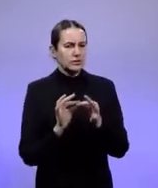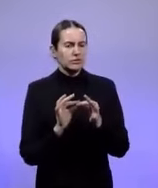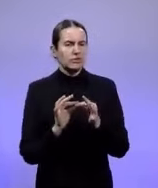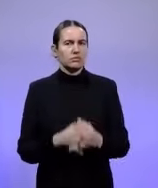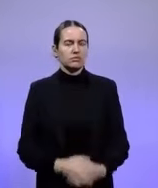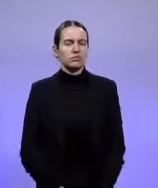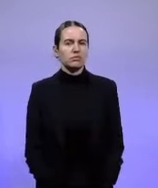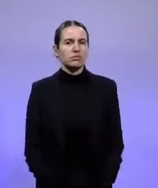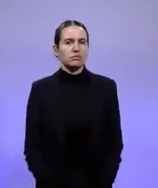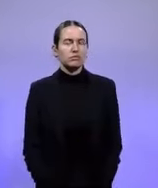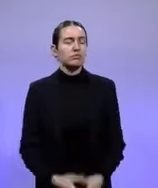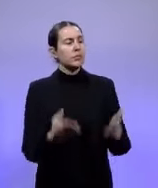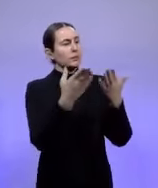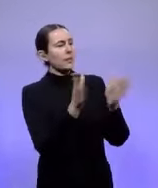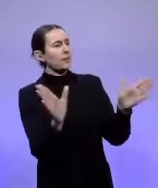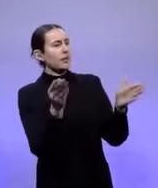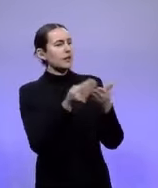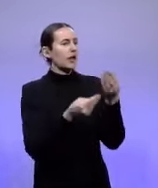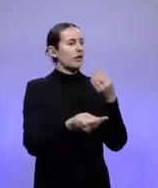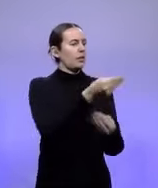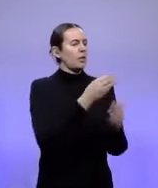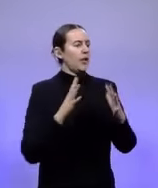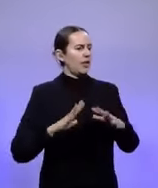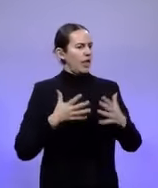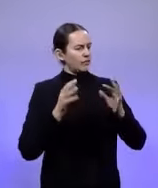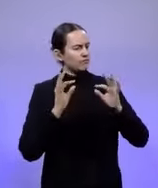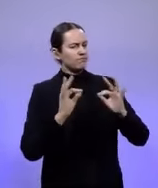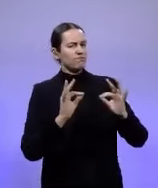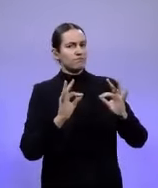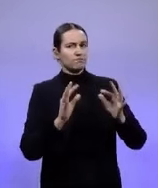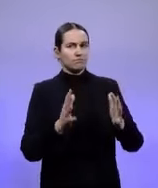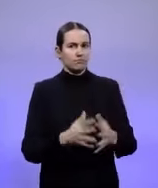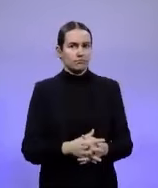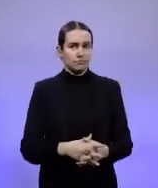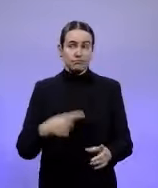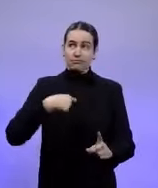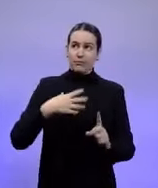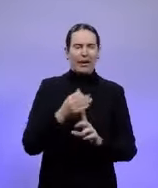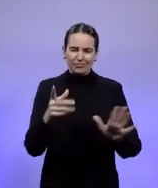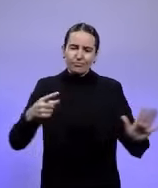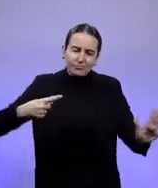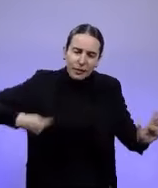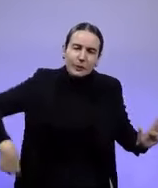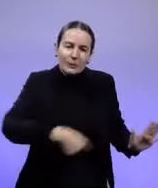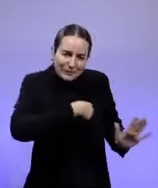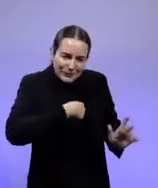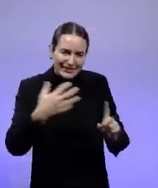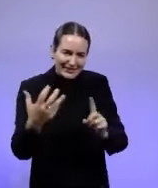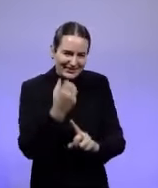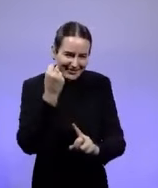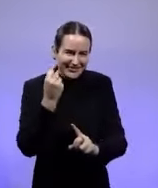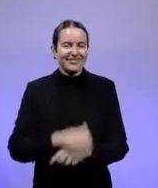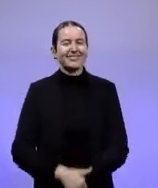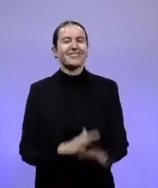and economic life. And I won. We won, in fact. And thank you very